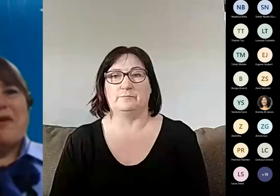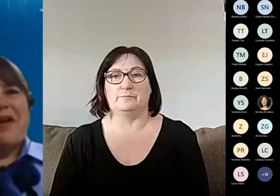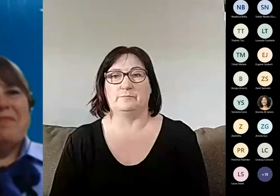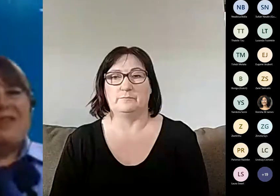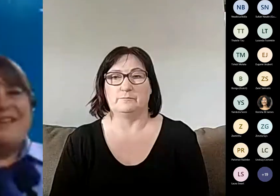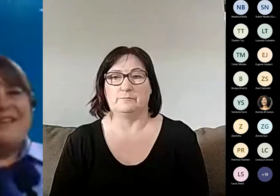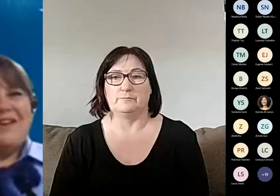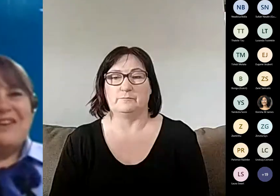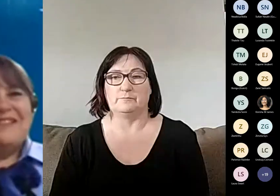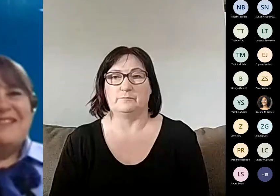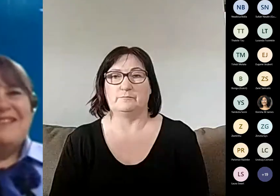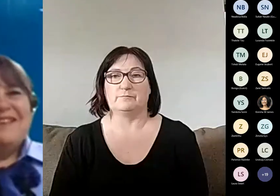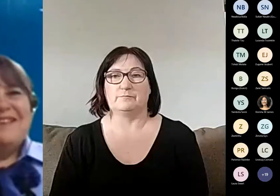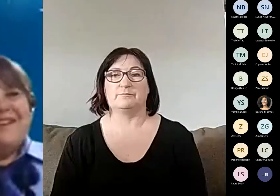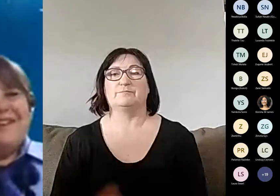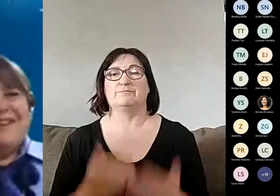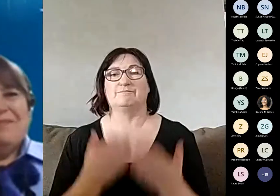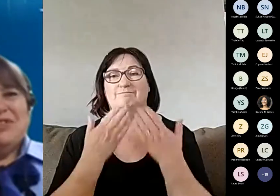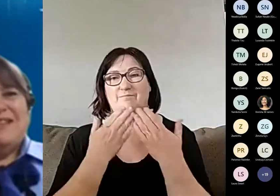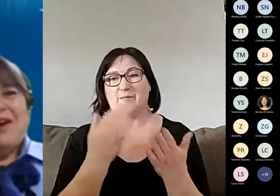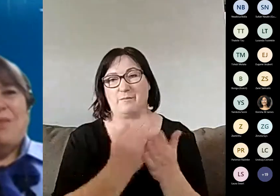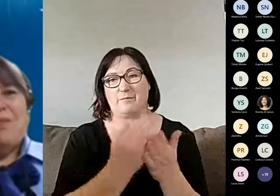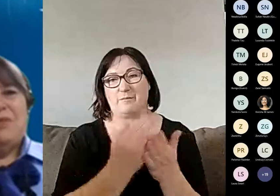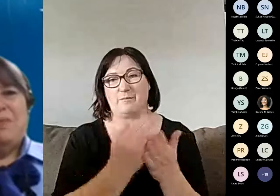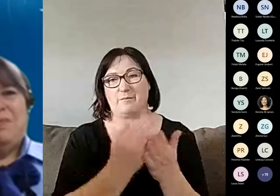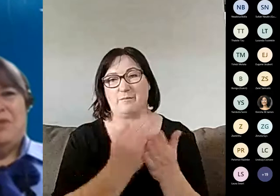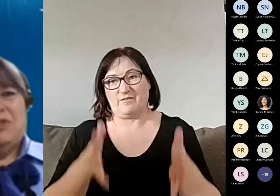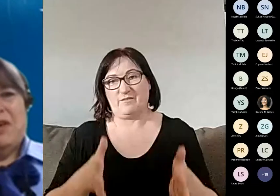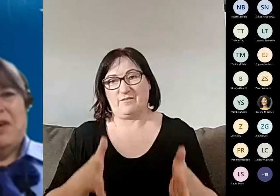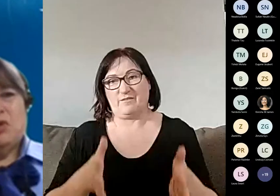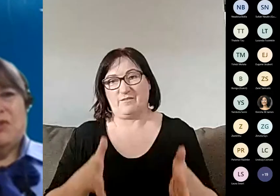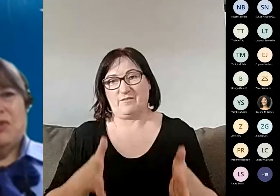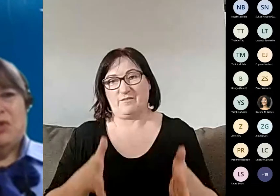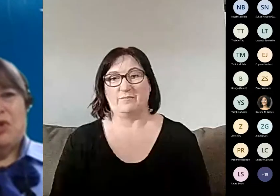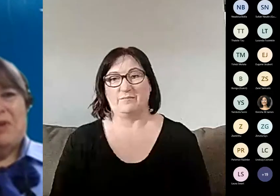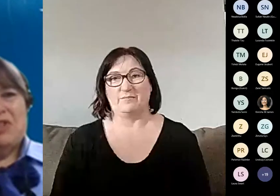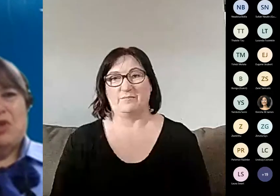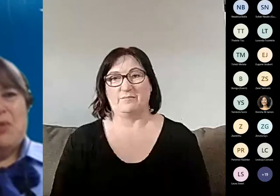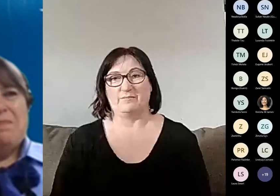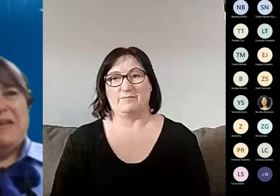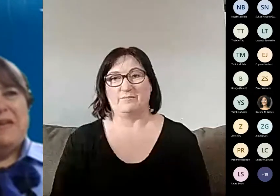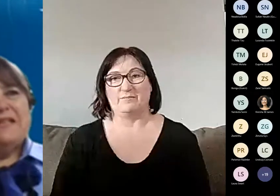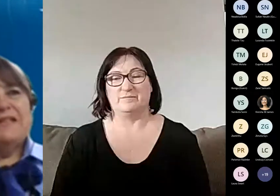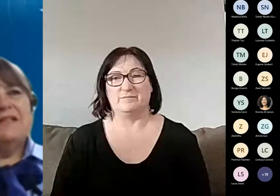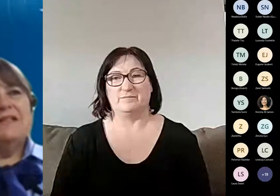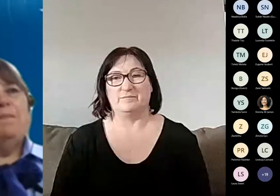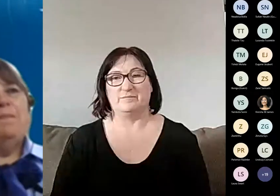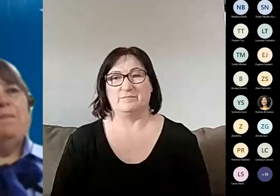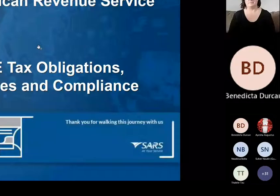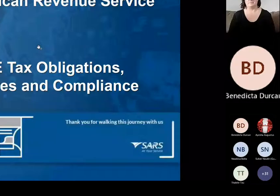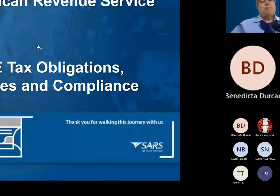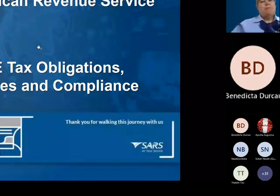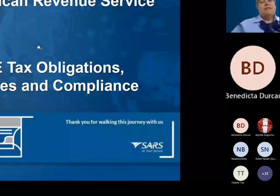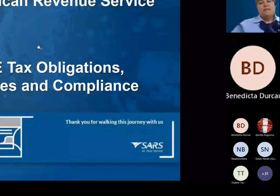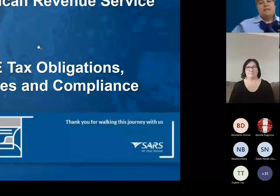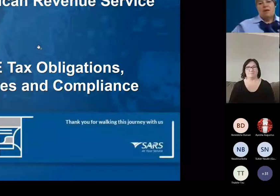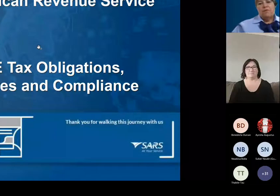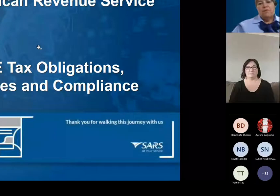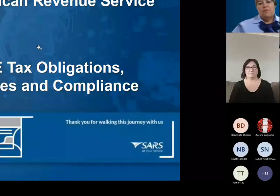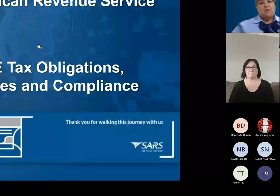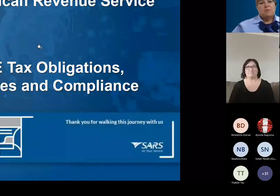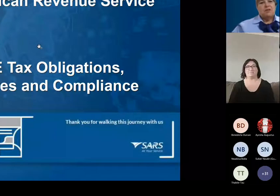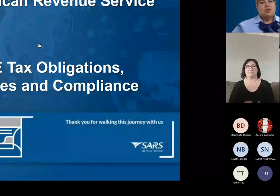Thank you, Program Director. Just allow me to share my screen, please. Can you